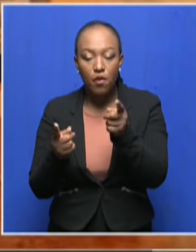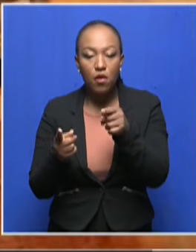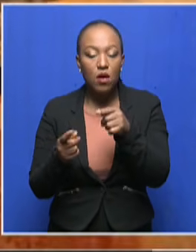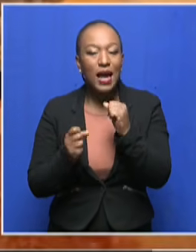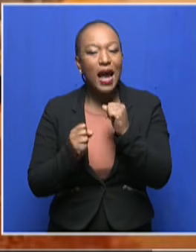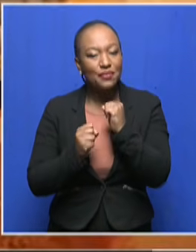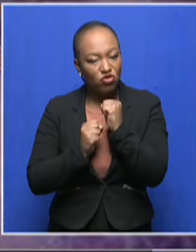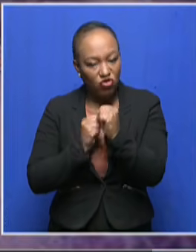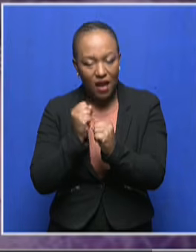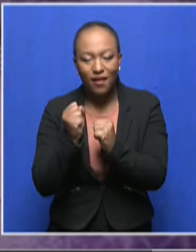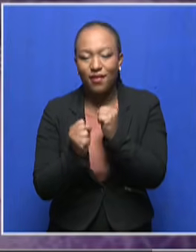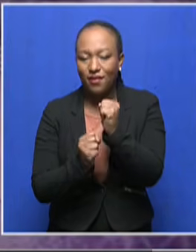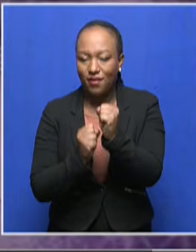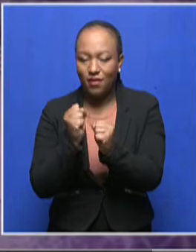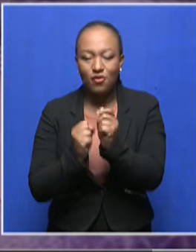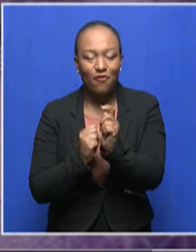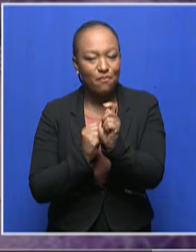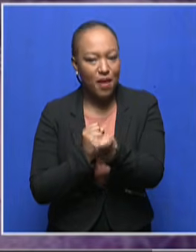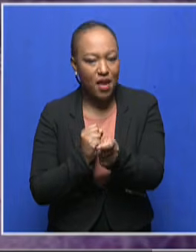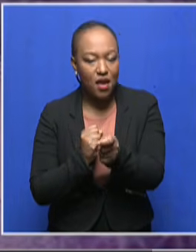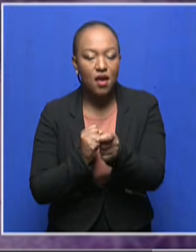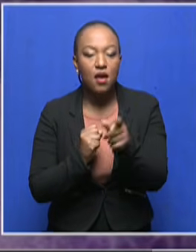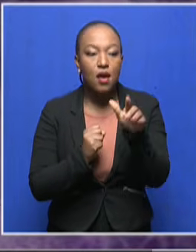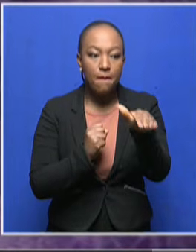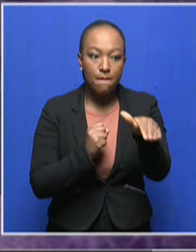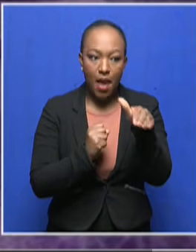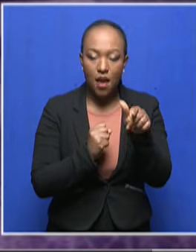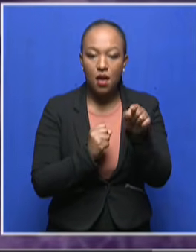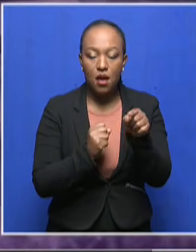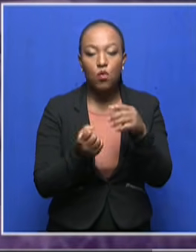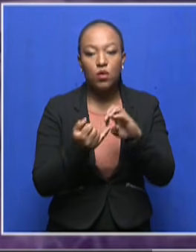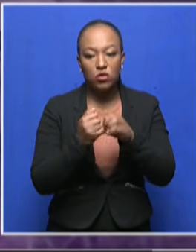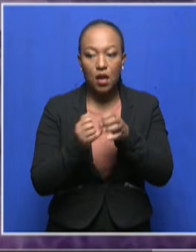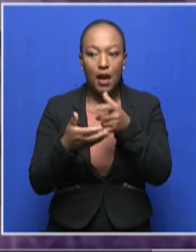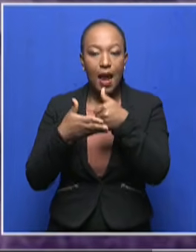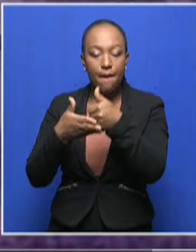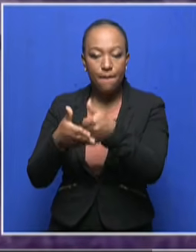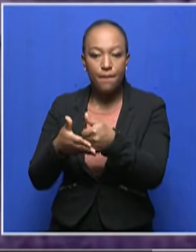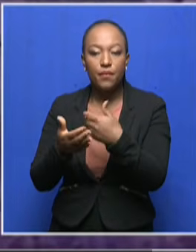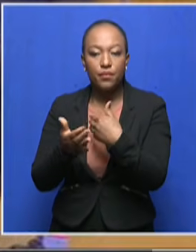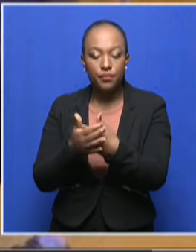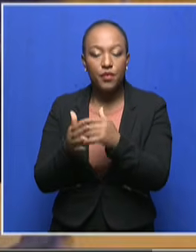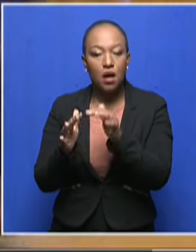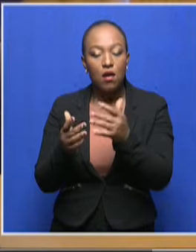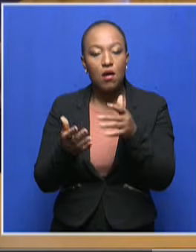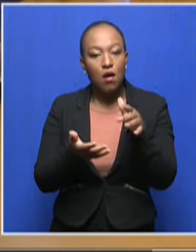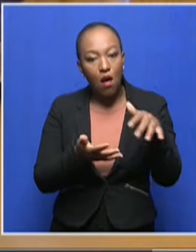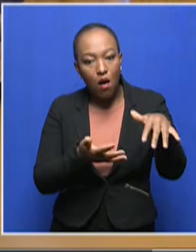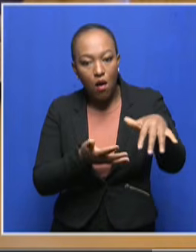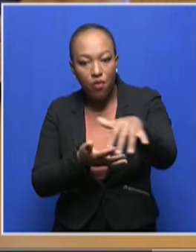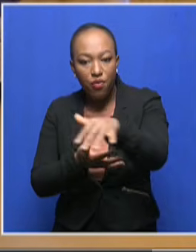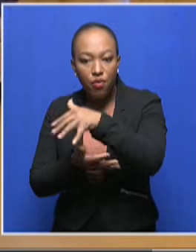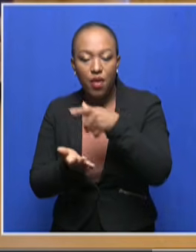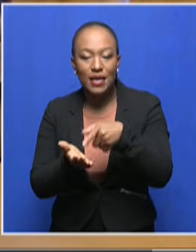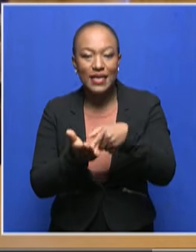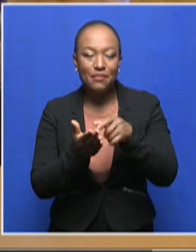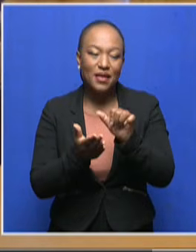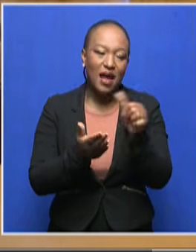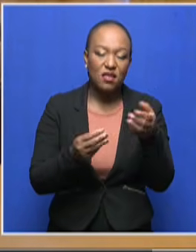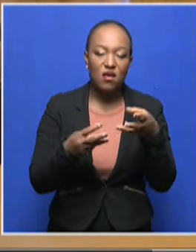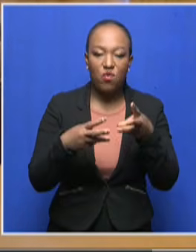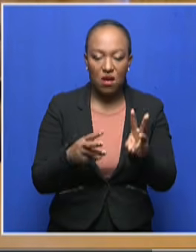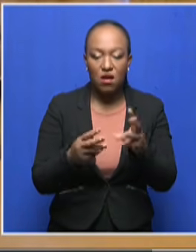you really are struggling to make the payment. The bank will most likely try and help you to see if there's a way that they can consolidate the debt, see if there's another way that